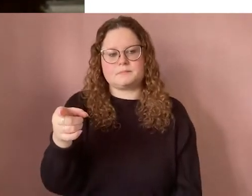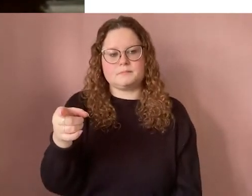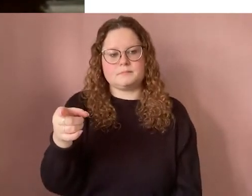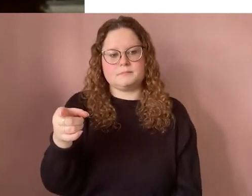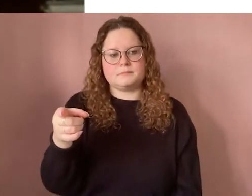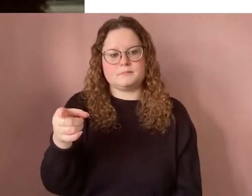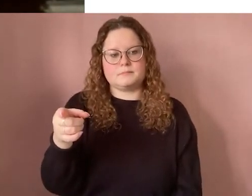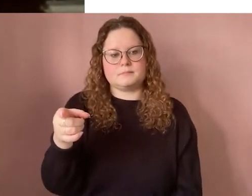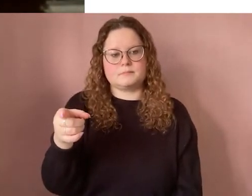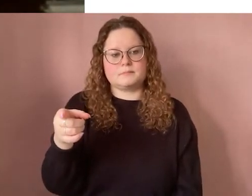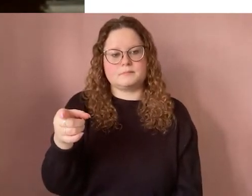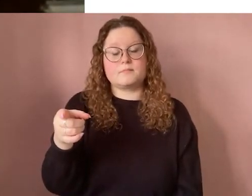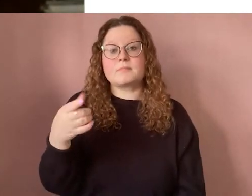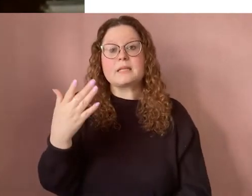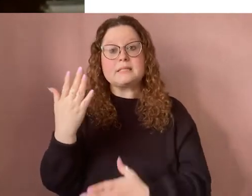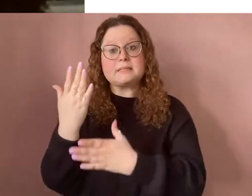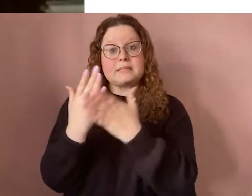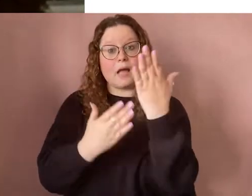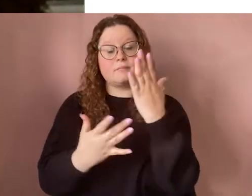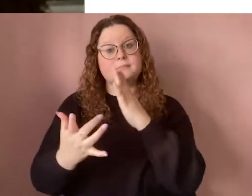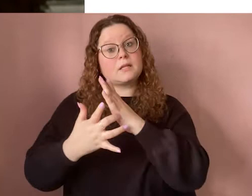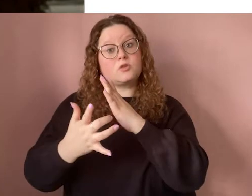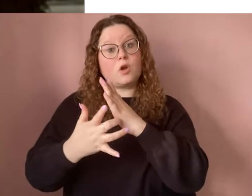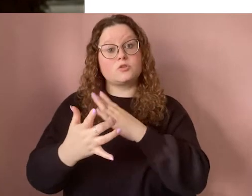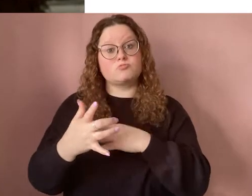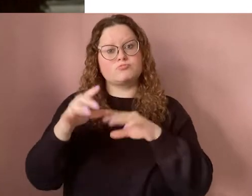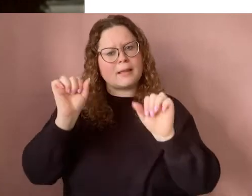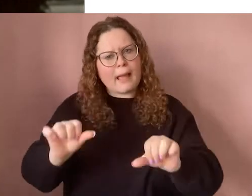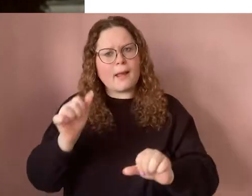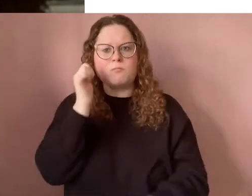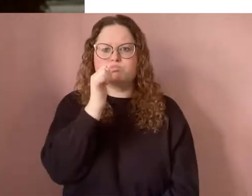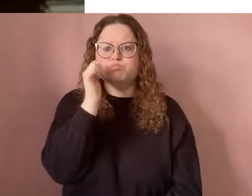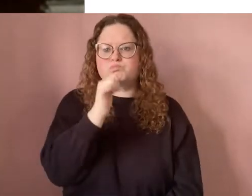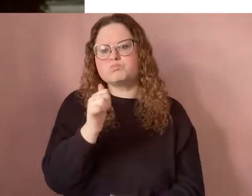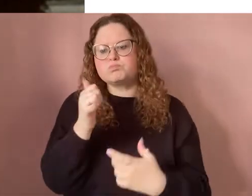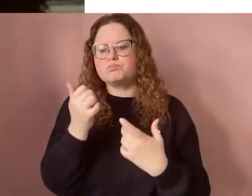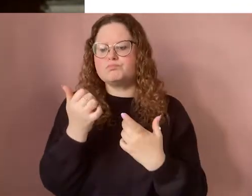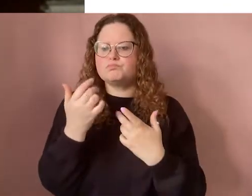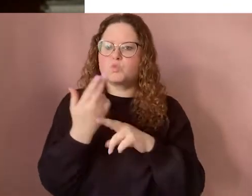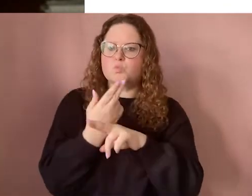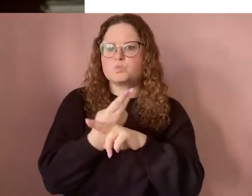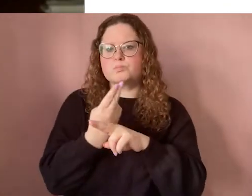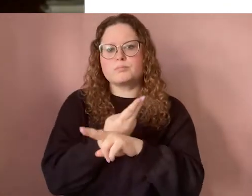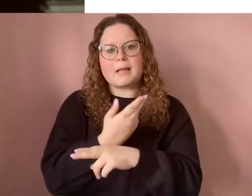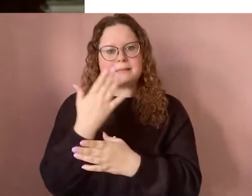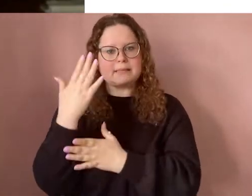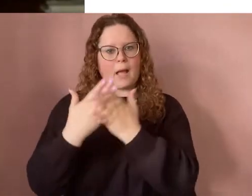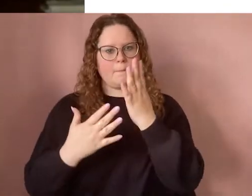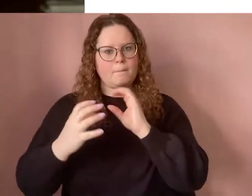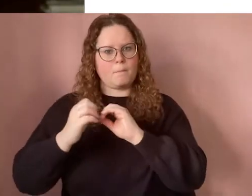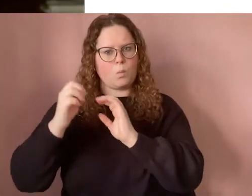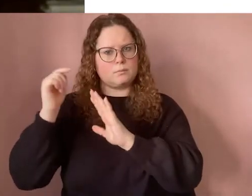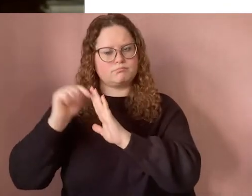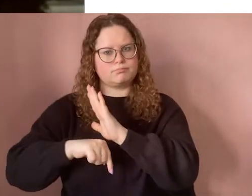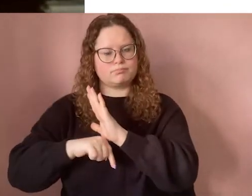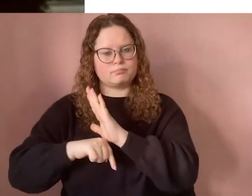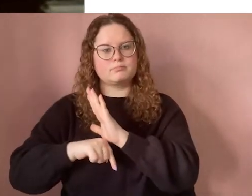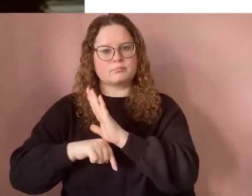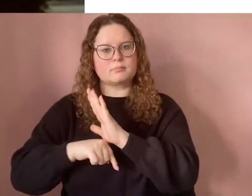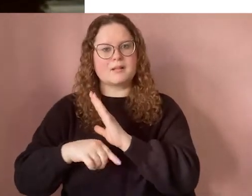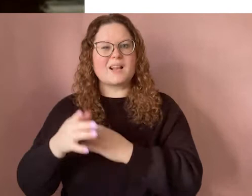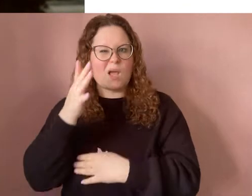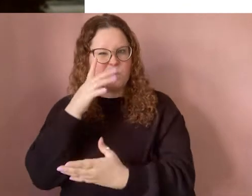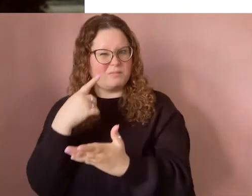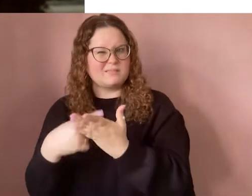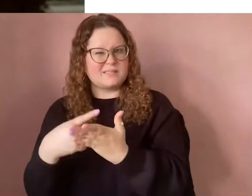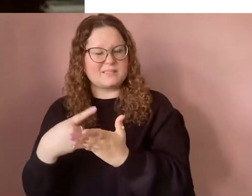are colloquial in the sense that they're just for everyday use, and some are quite profound. And I'll discuss those in a minute, because I do